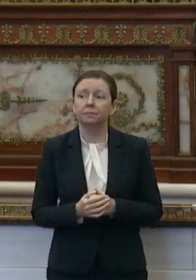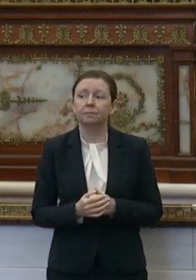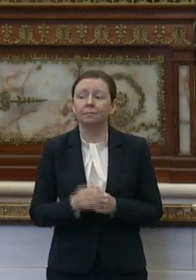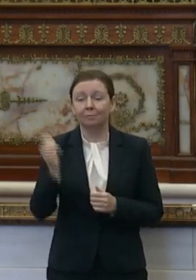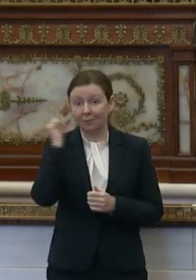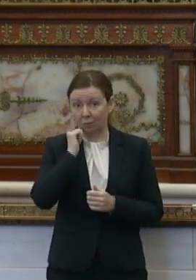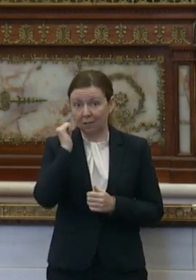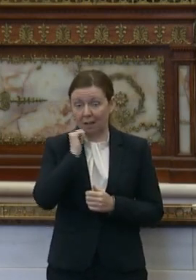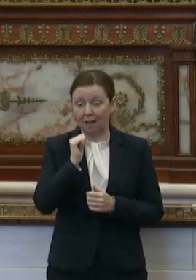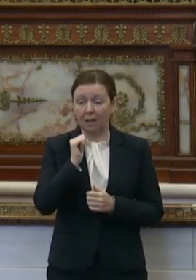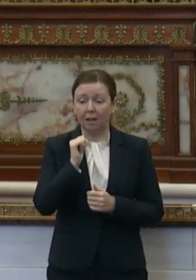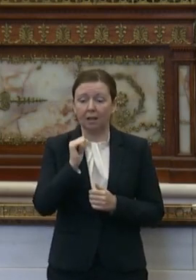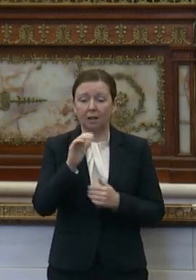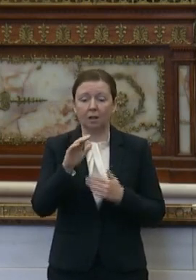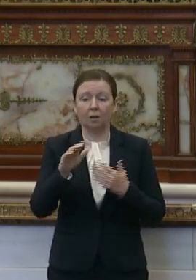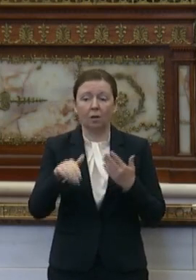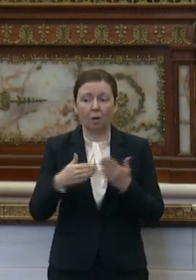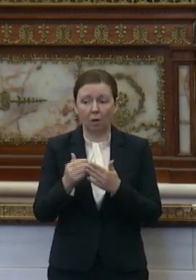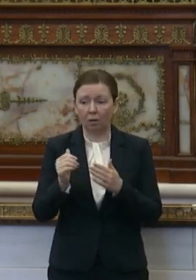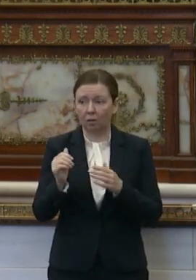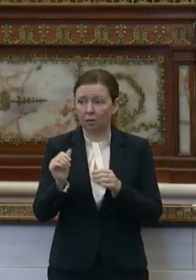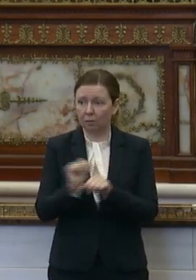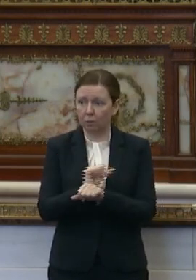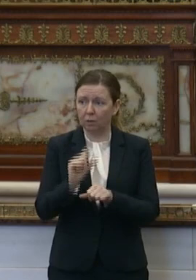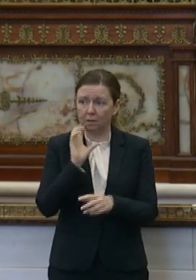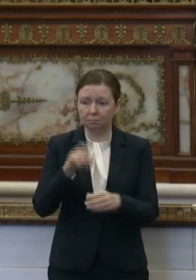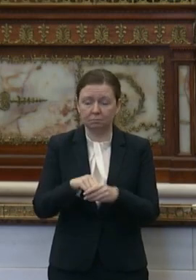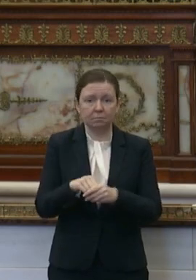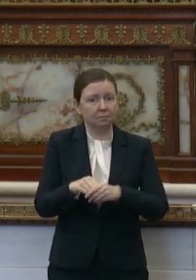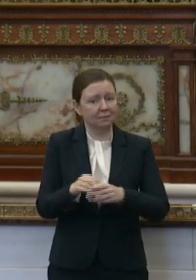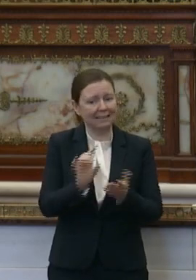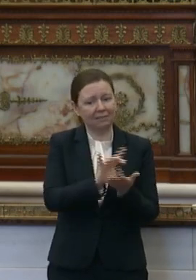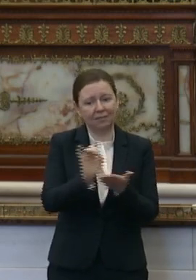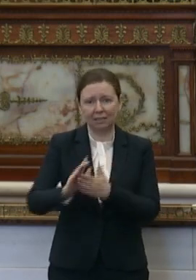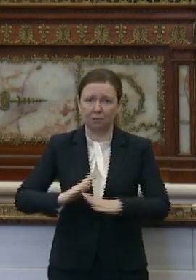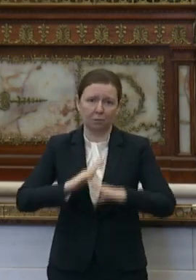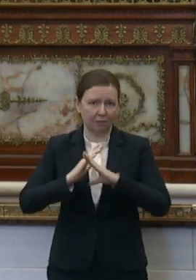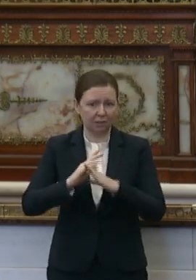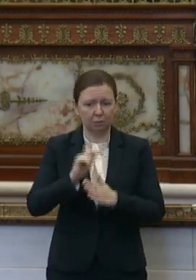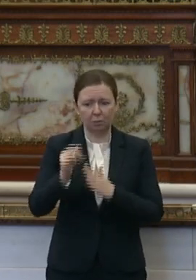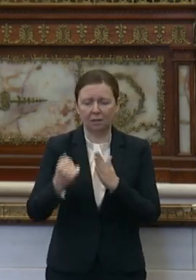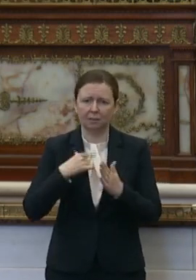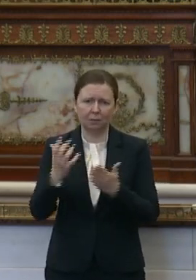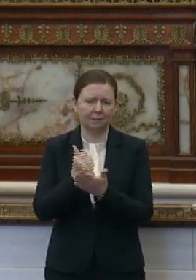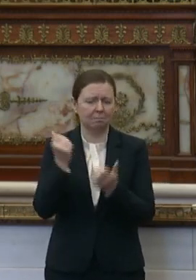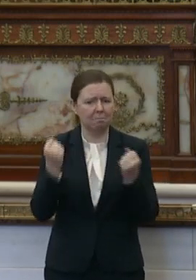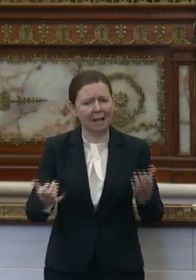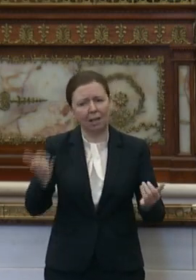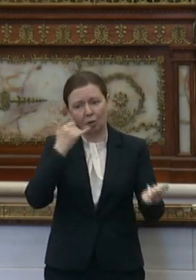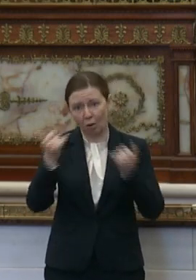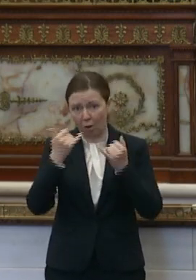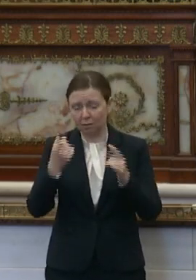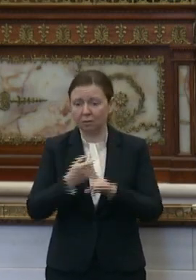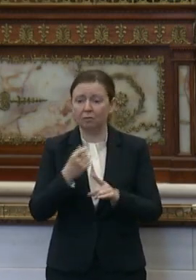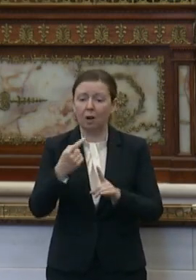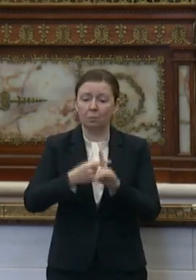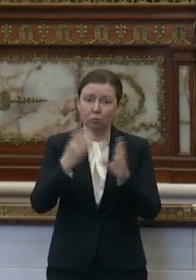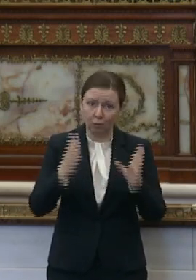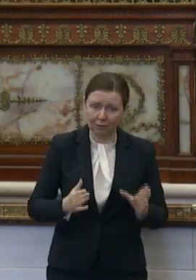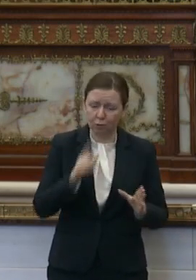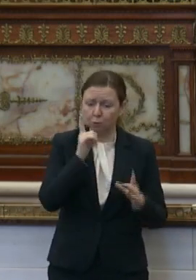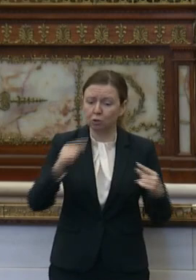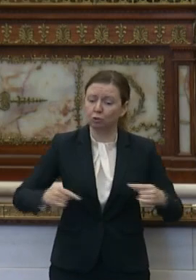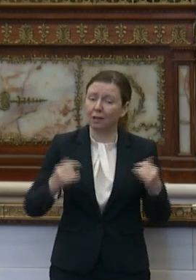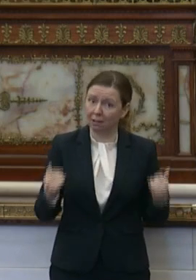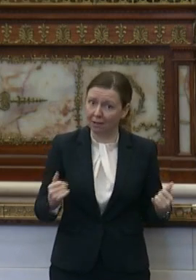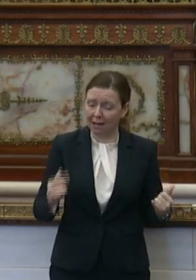Every day, all of us that work as part of the Philadelphia Eviction Prevention Project receive numerous calls from renters who are struggling